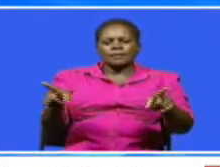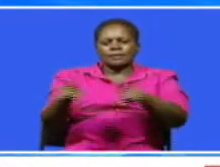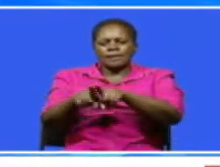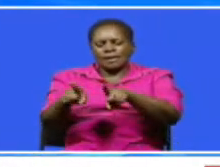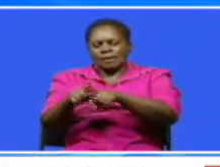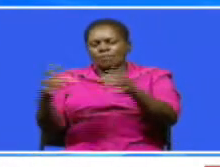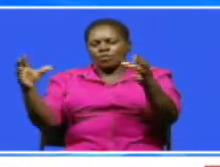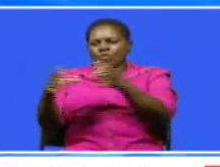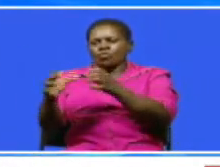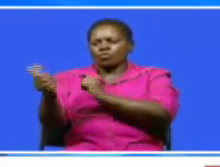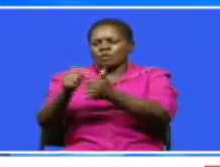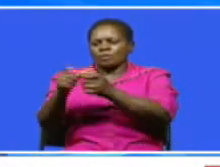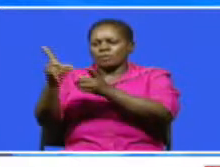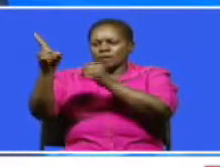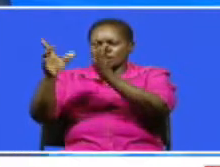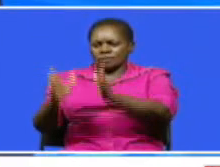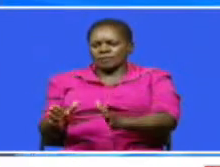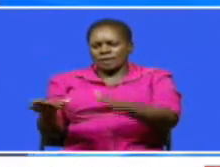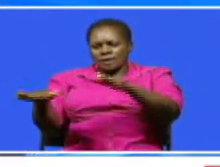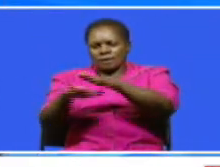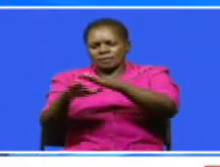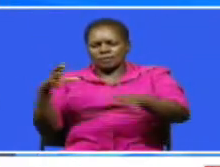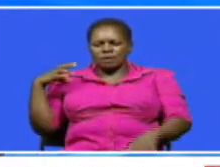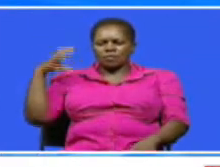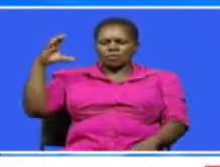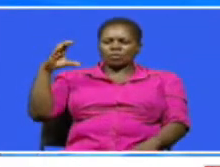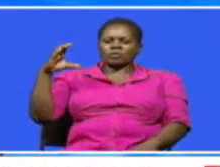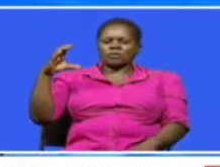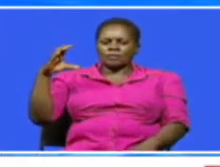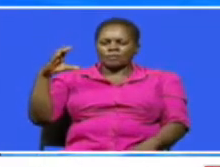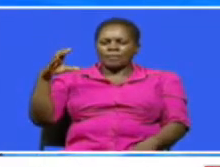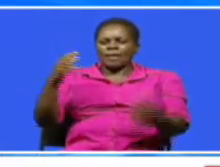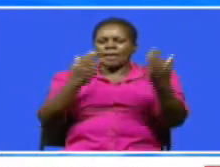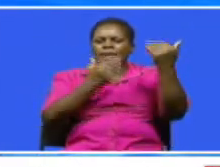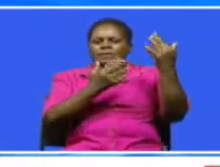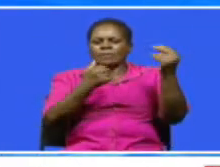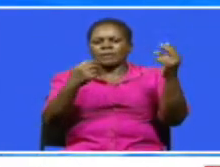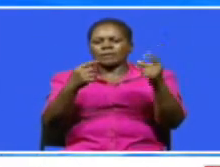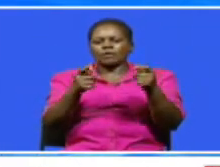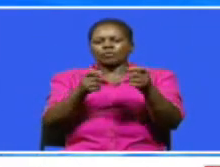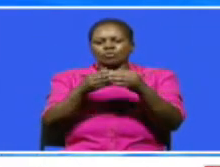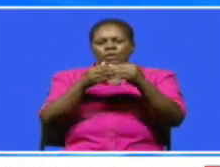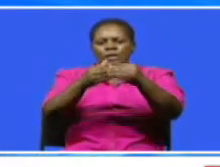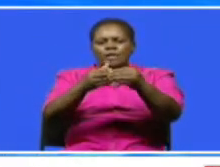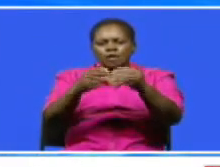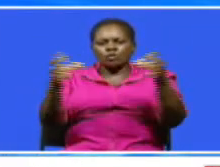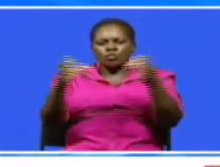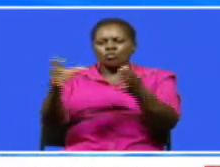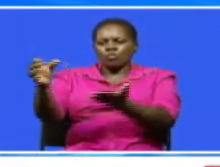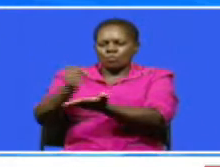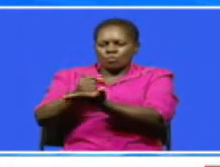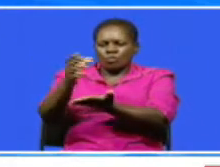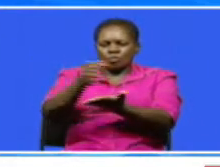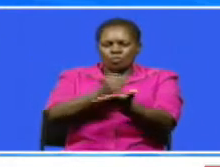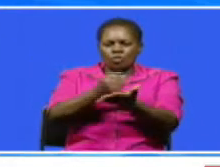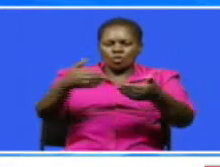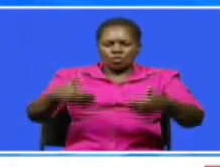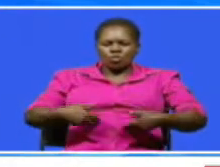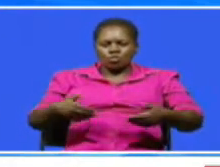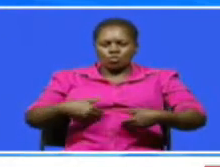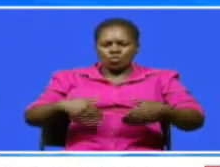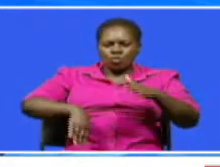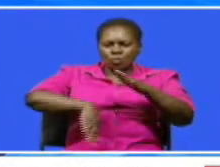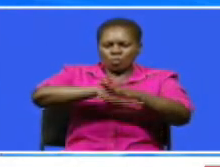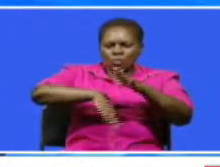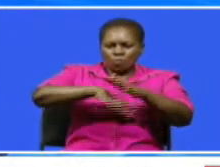as the club sports director and assistant coach of the senior team. Now, he's expected to steer the team's recruitment of talented players and